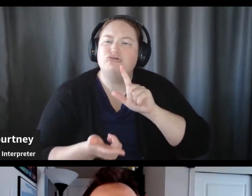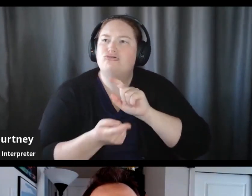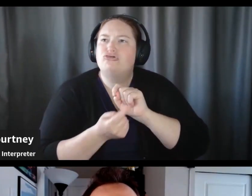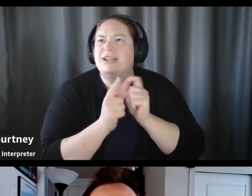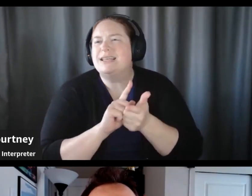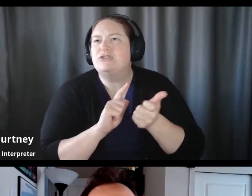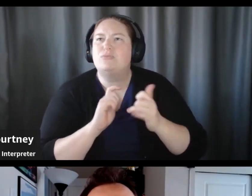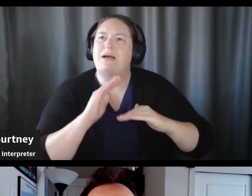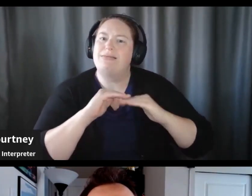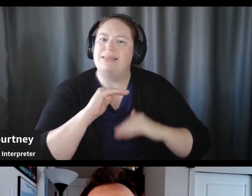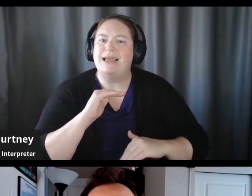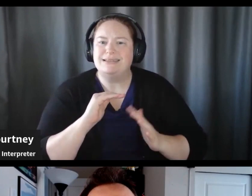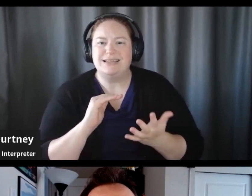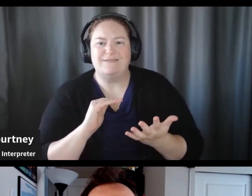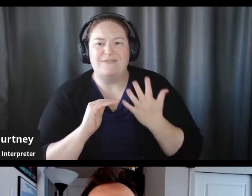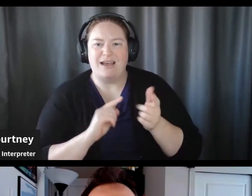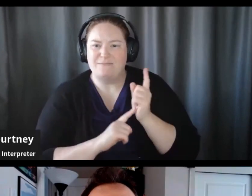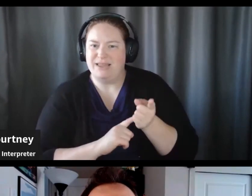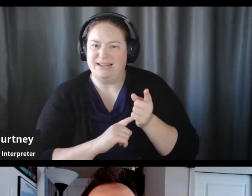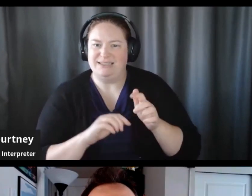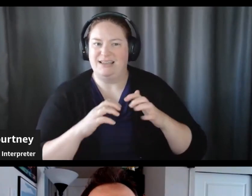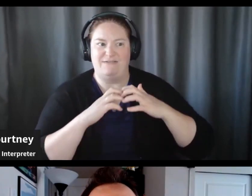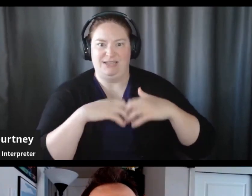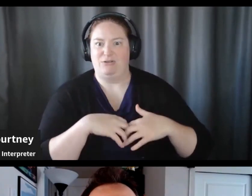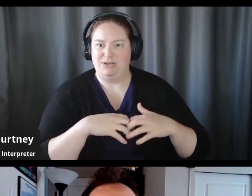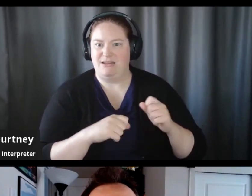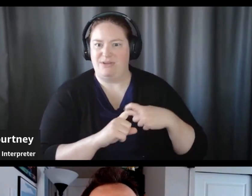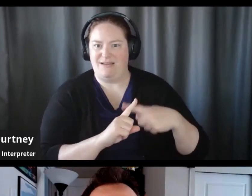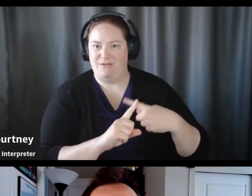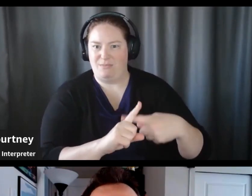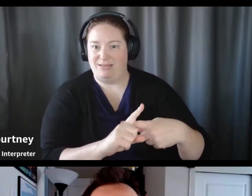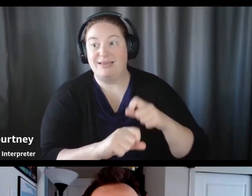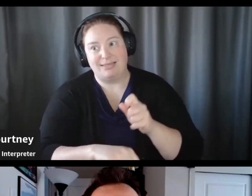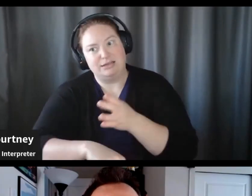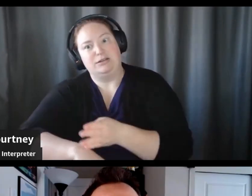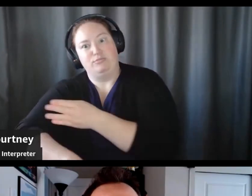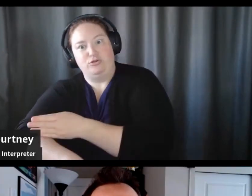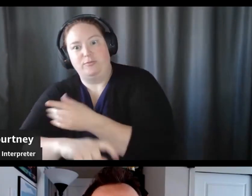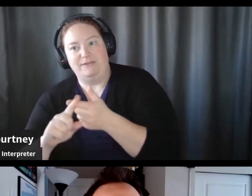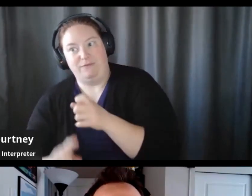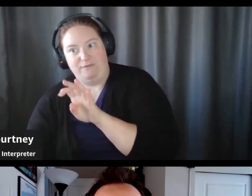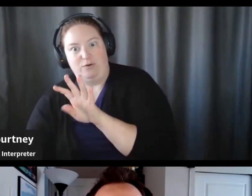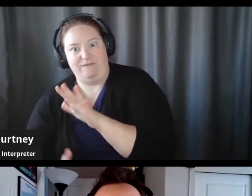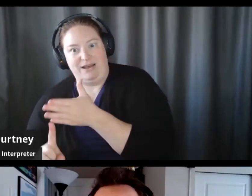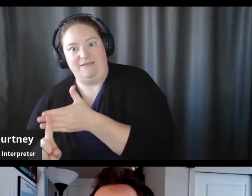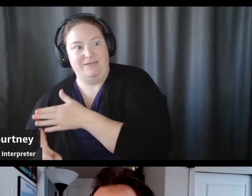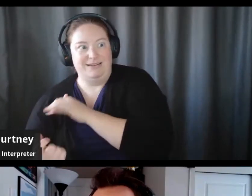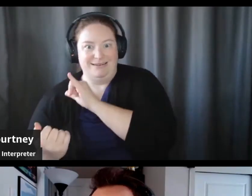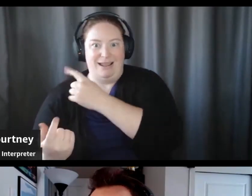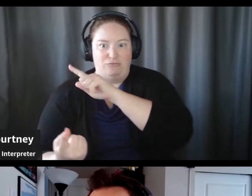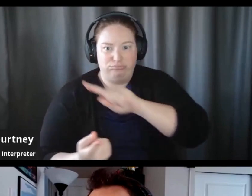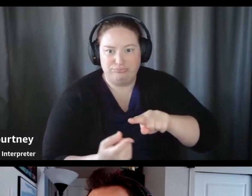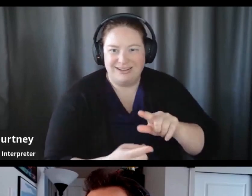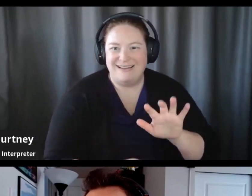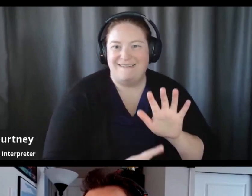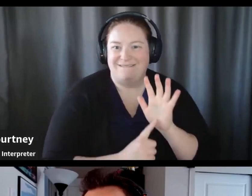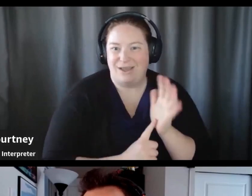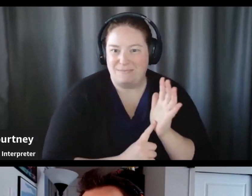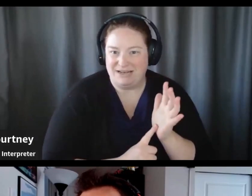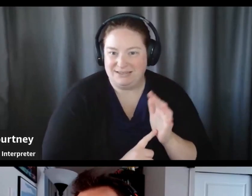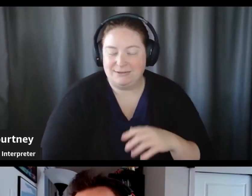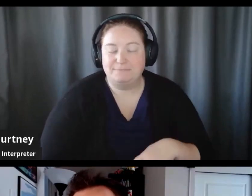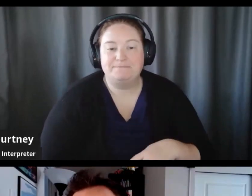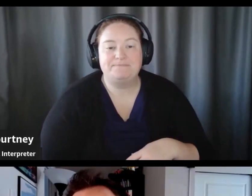a vast improvement over what exists today or before the launch of this feature, actually. I just want to